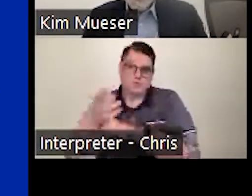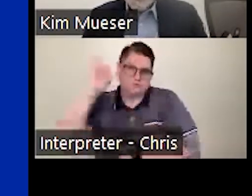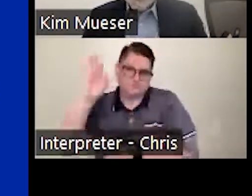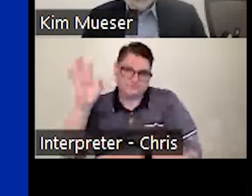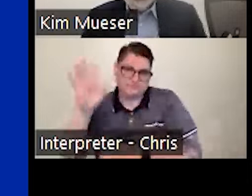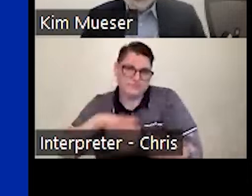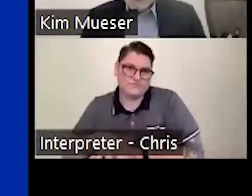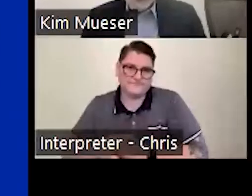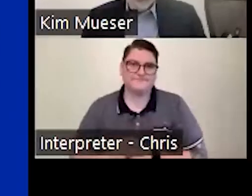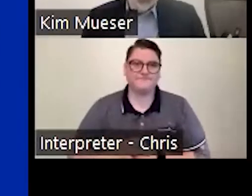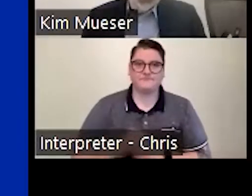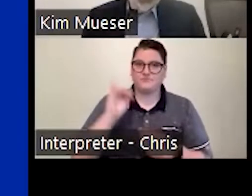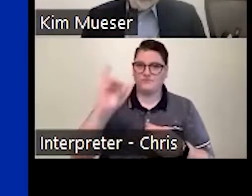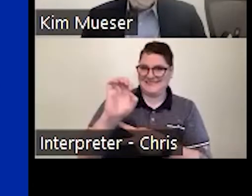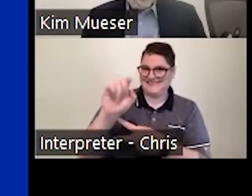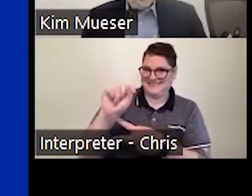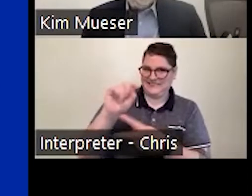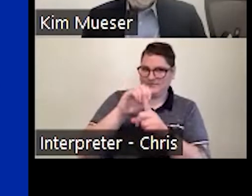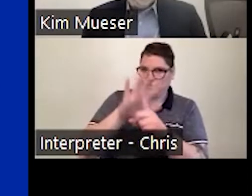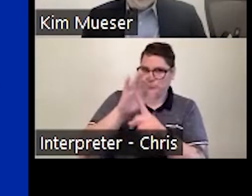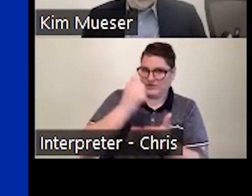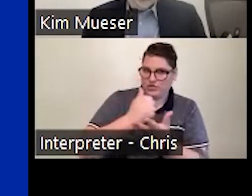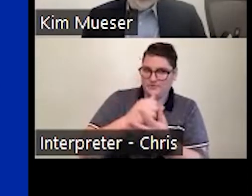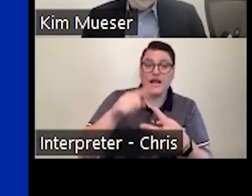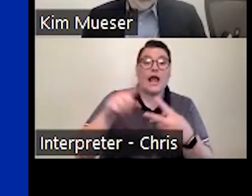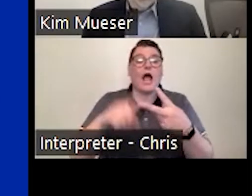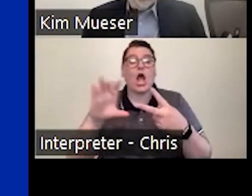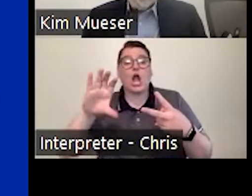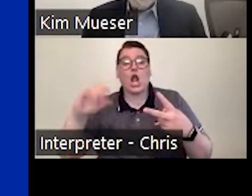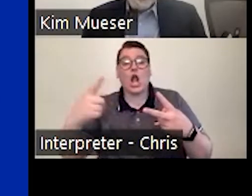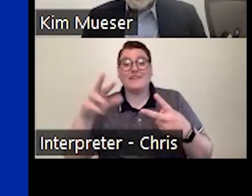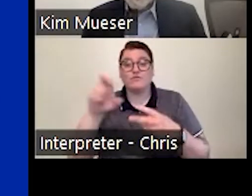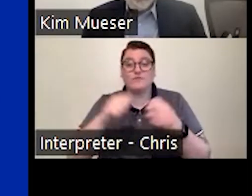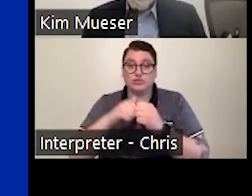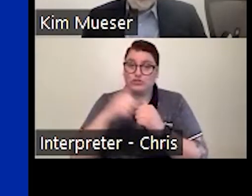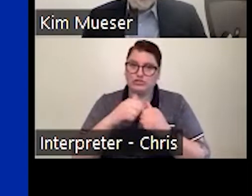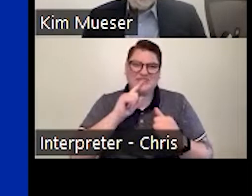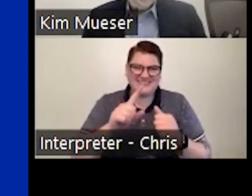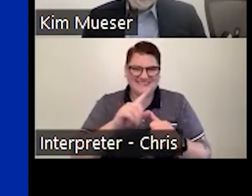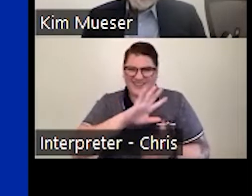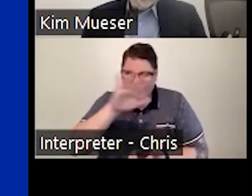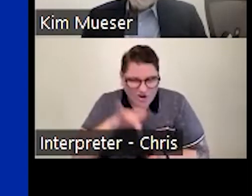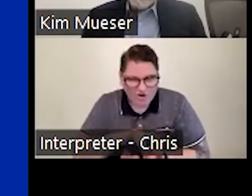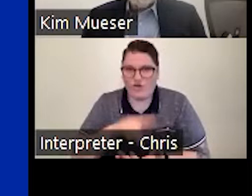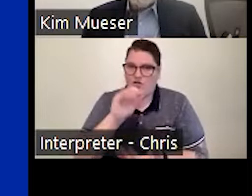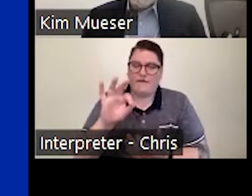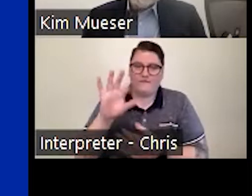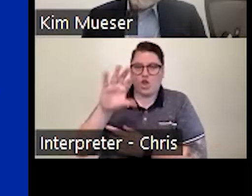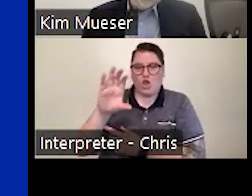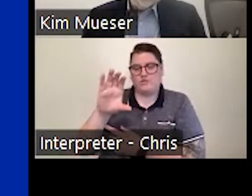cognitive restructuring is really the core therapeutic element at the heart of cognitive behavior therapy. It